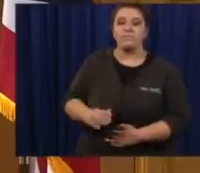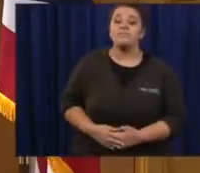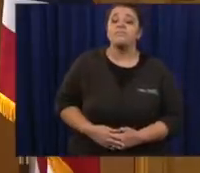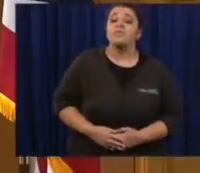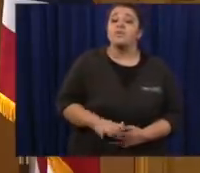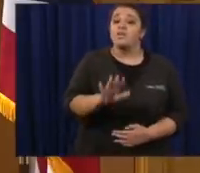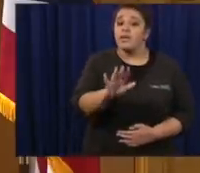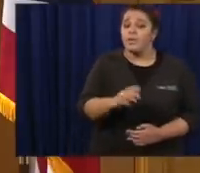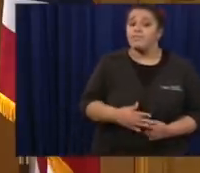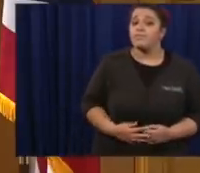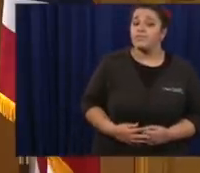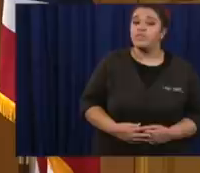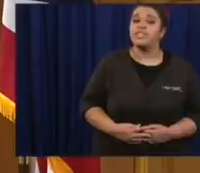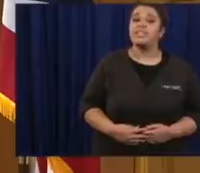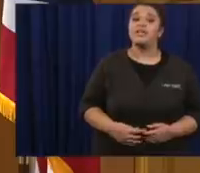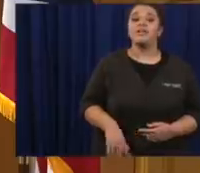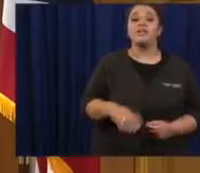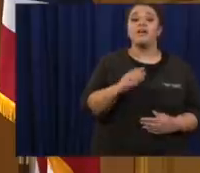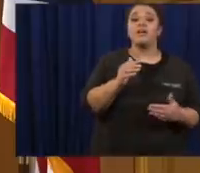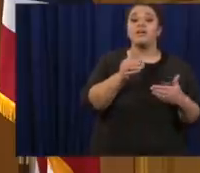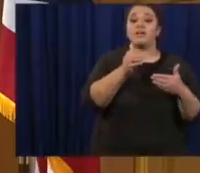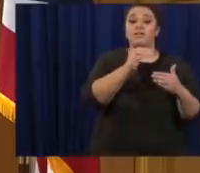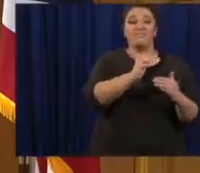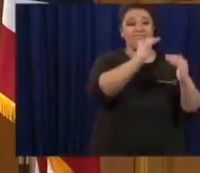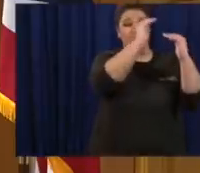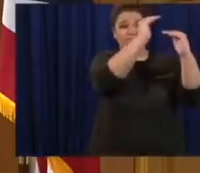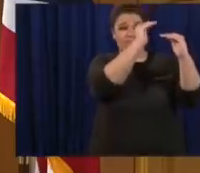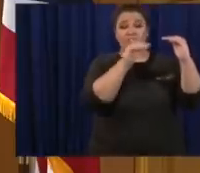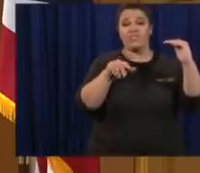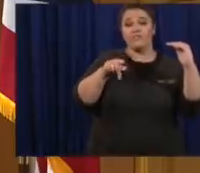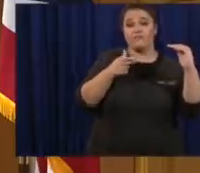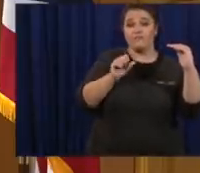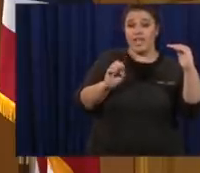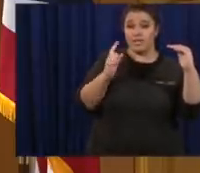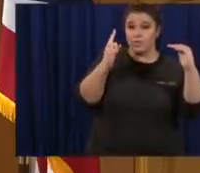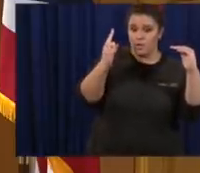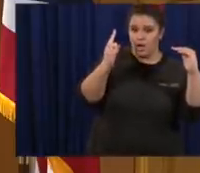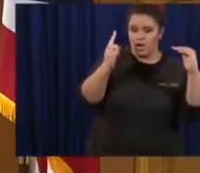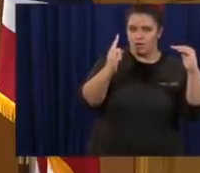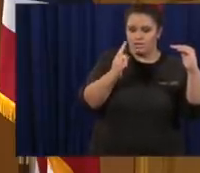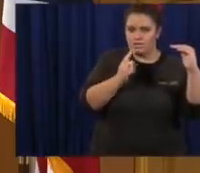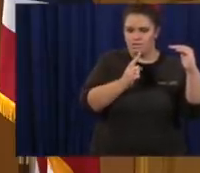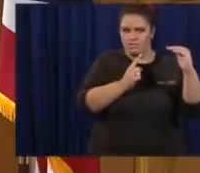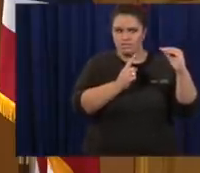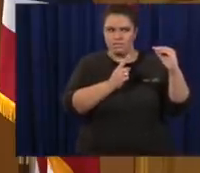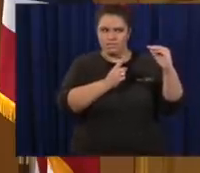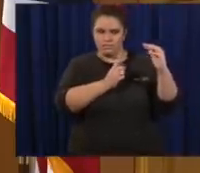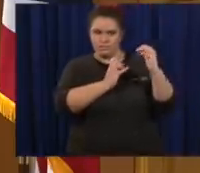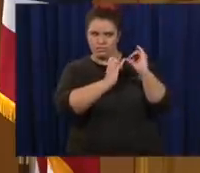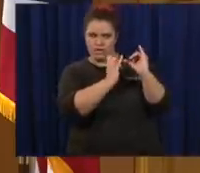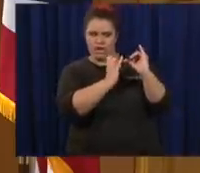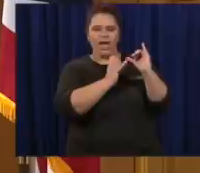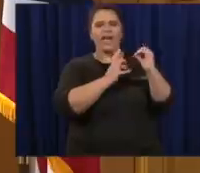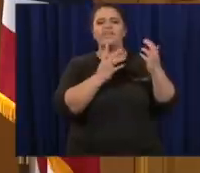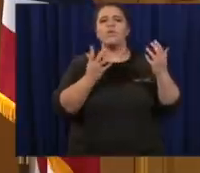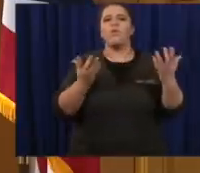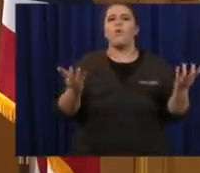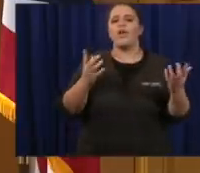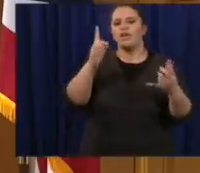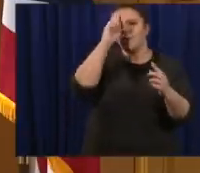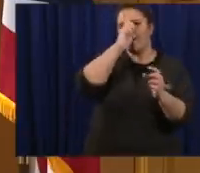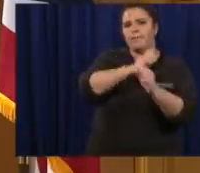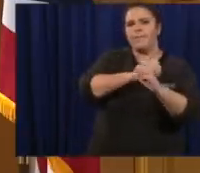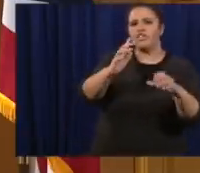opening for us? And if not, what's it going to take to get there? And then what would the time frame be in your mind for getting all the way to that phase